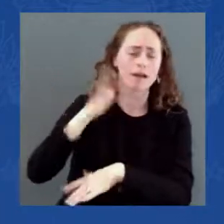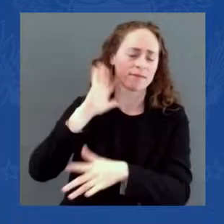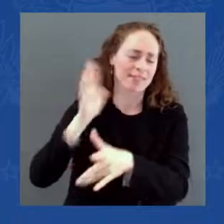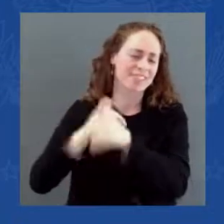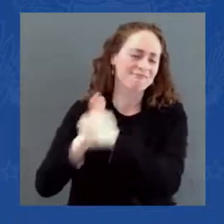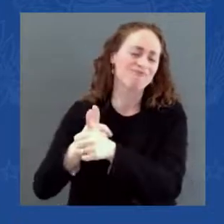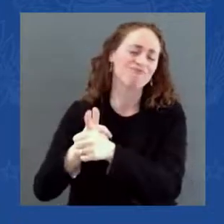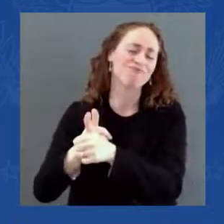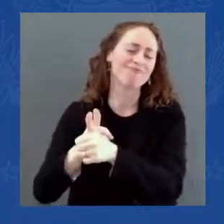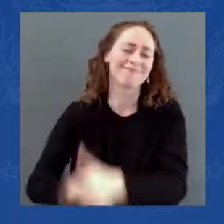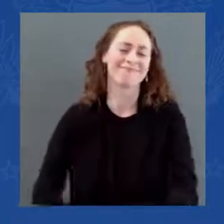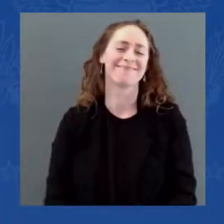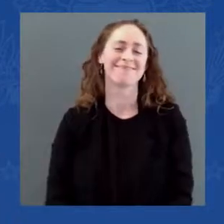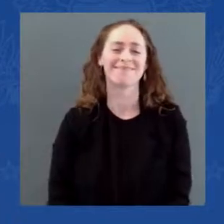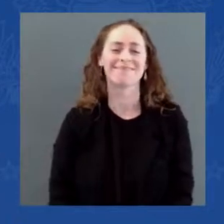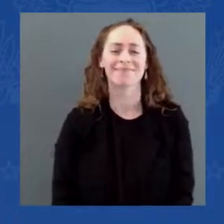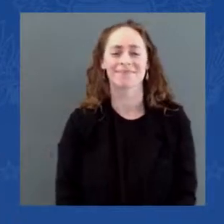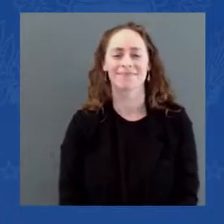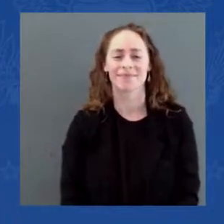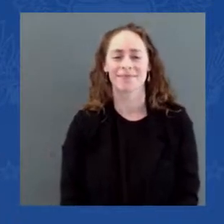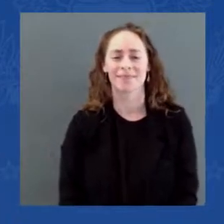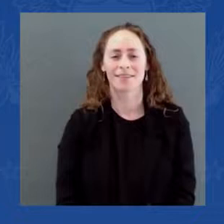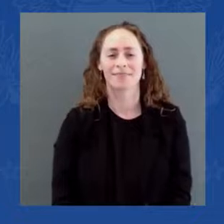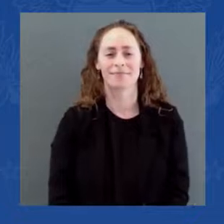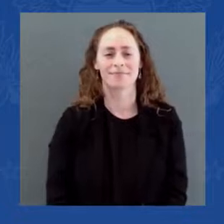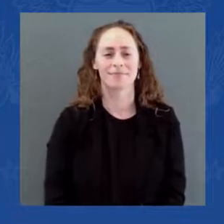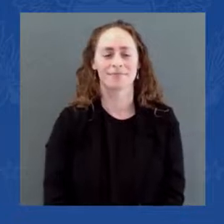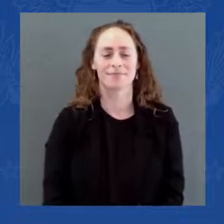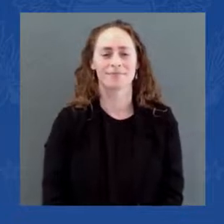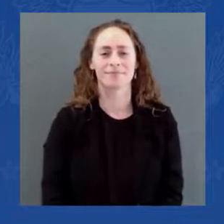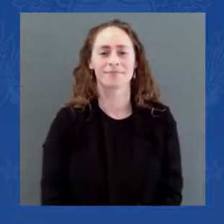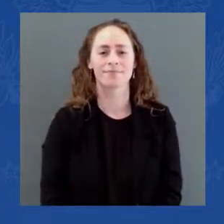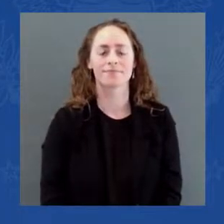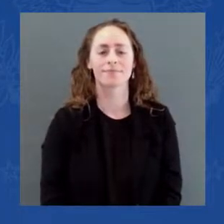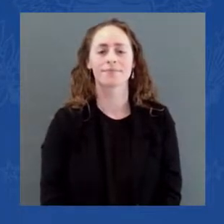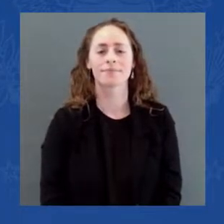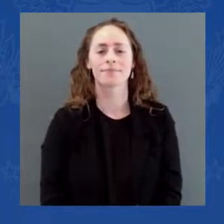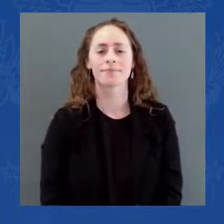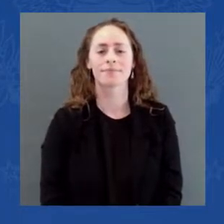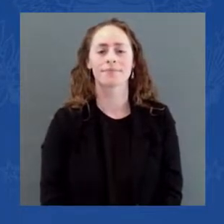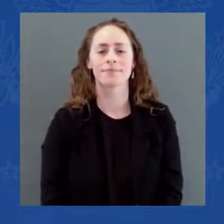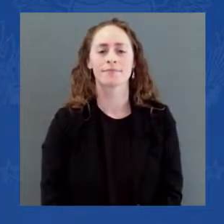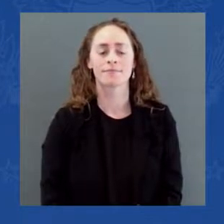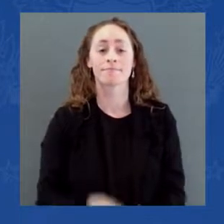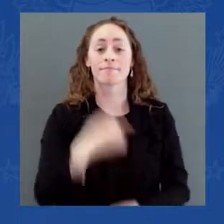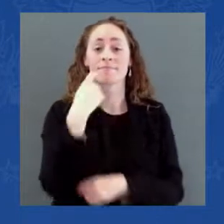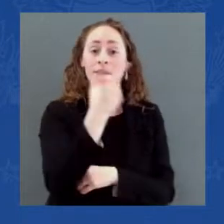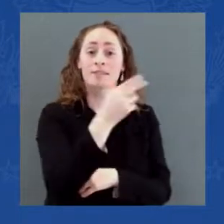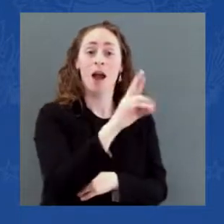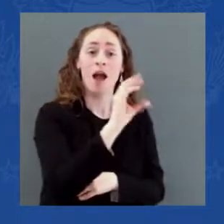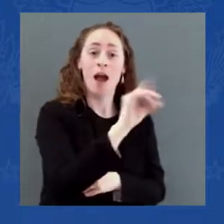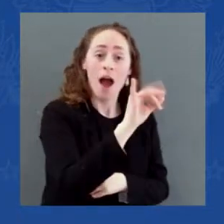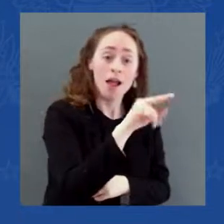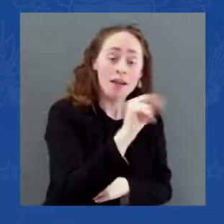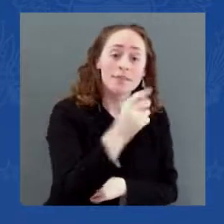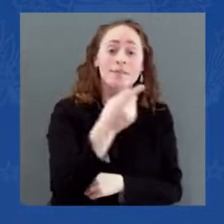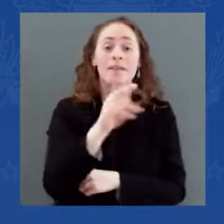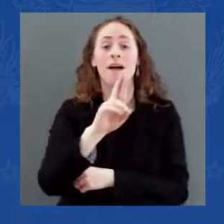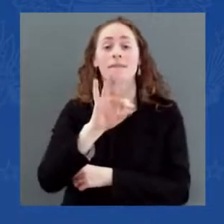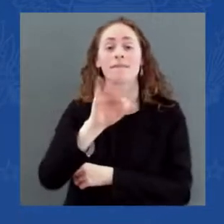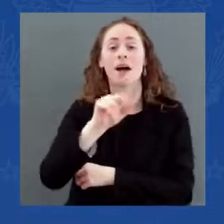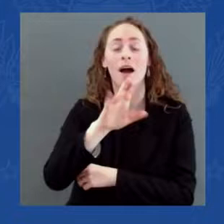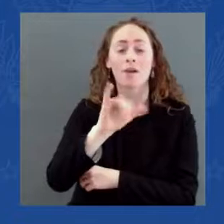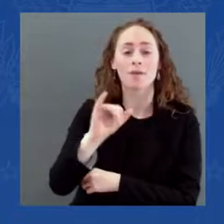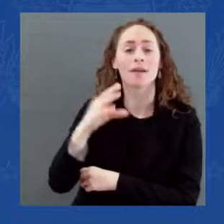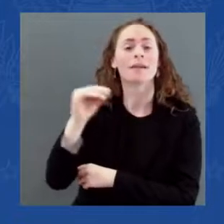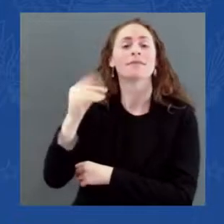Lawrence Tyback, as well as Dr. Julie Ledgerwood, and I appreciate it very much. My only